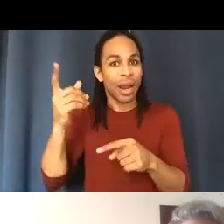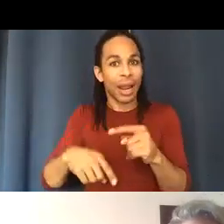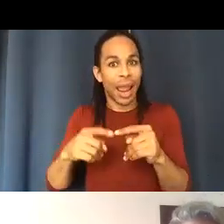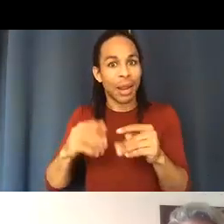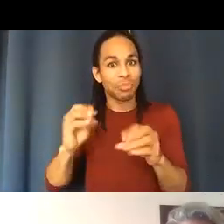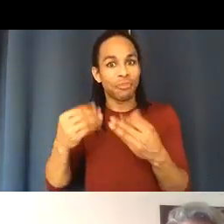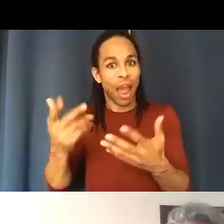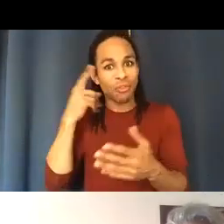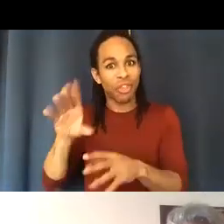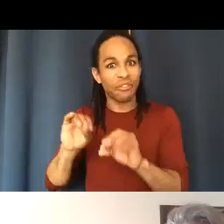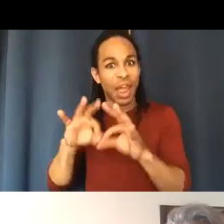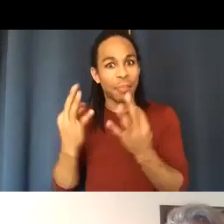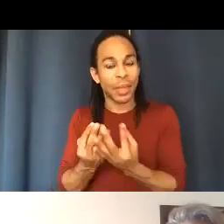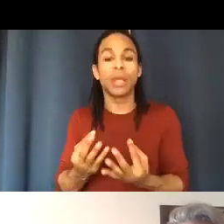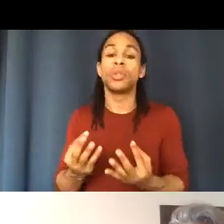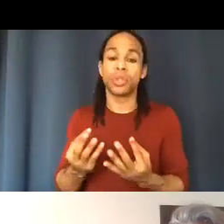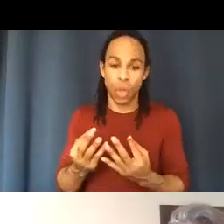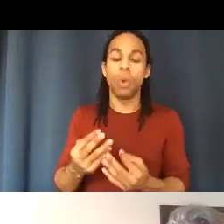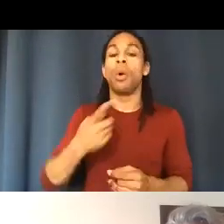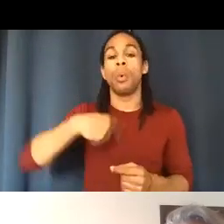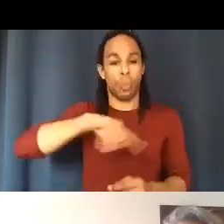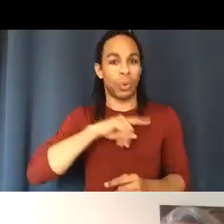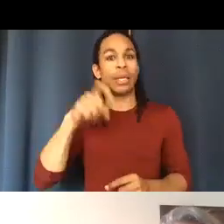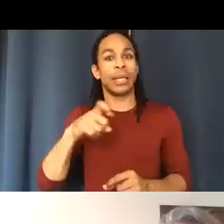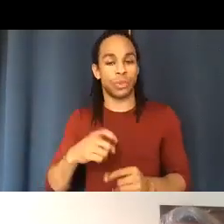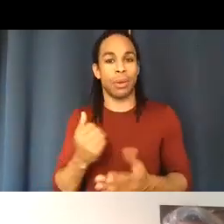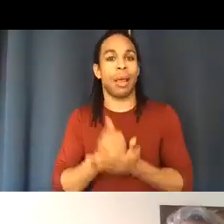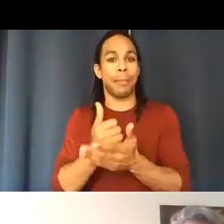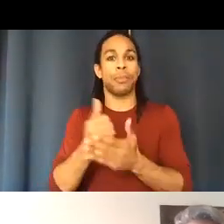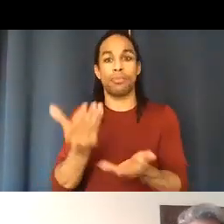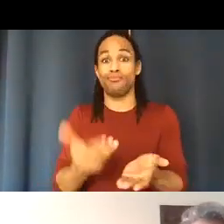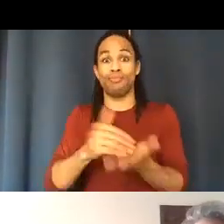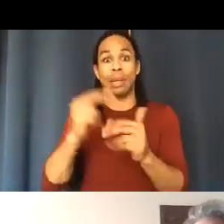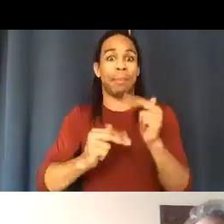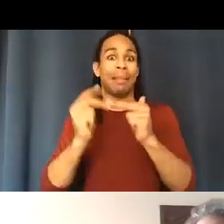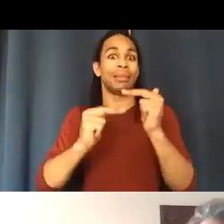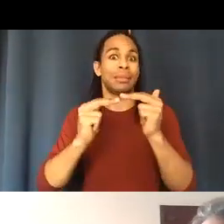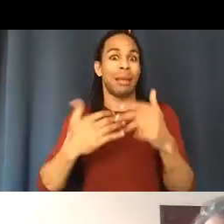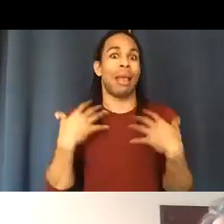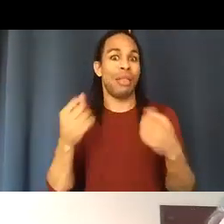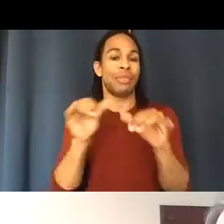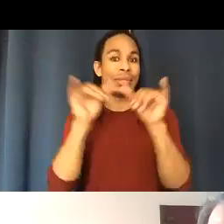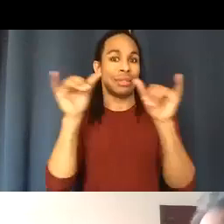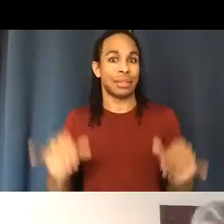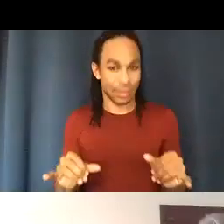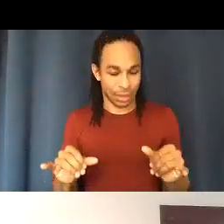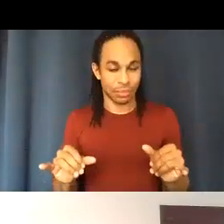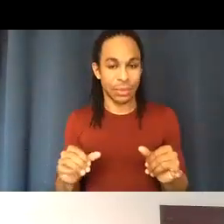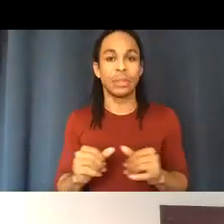long-term commitments to help rebuild health systems so that it's not just tents and facilities that look like this picture. Next slide, and we're going to wrap up. Thank